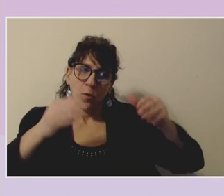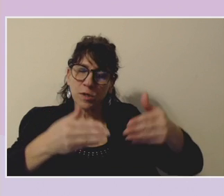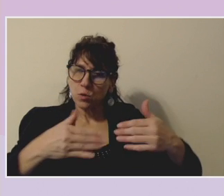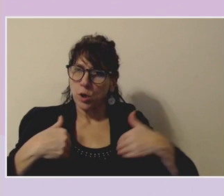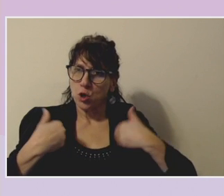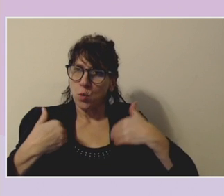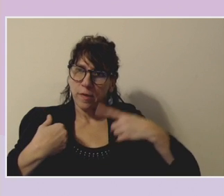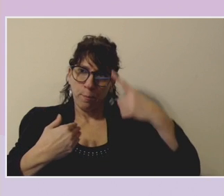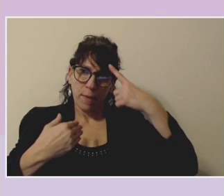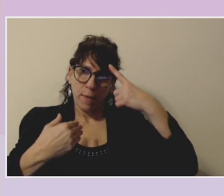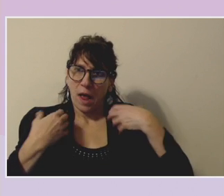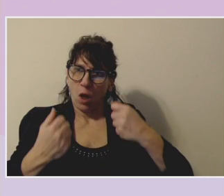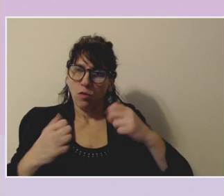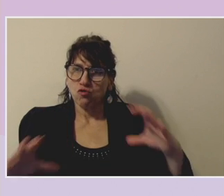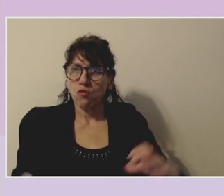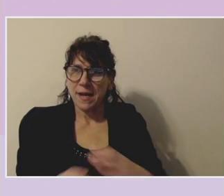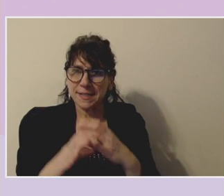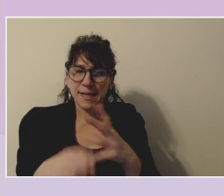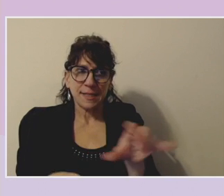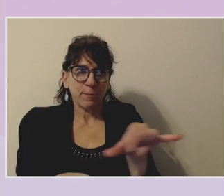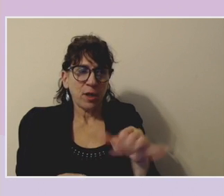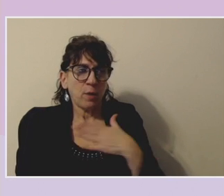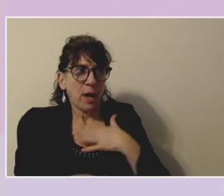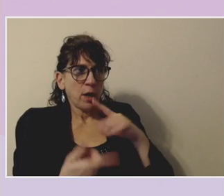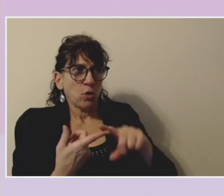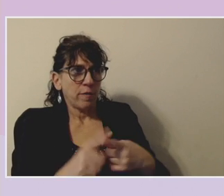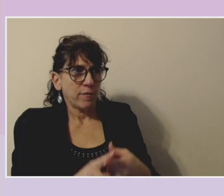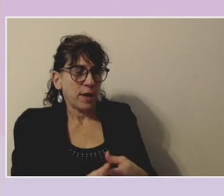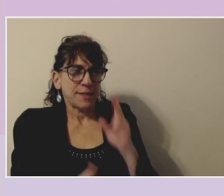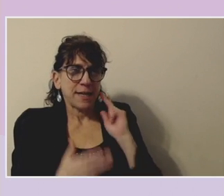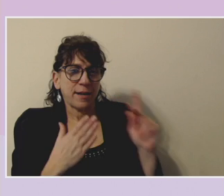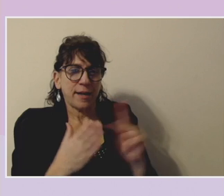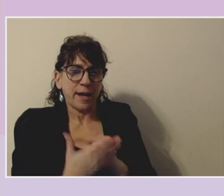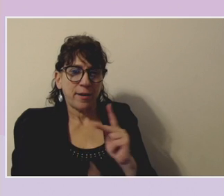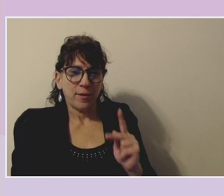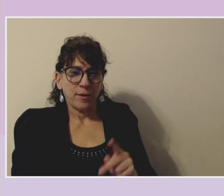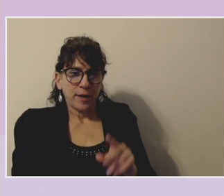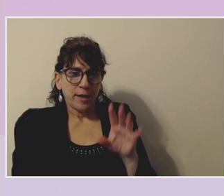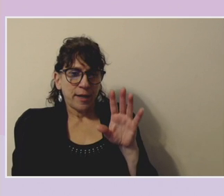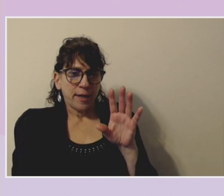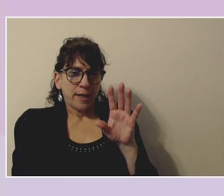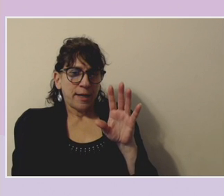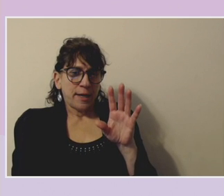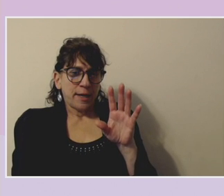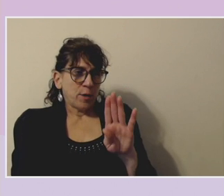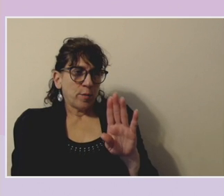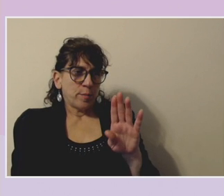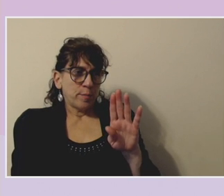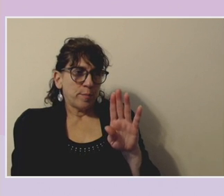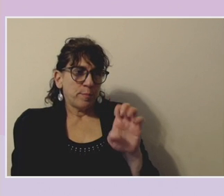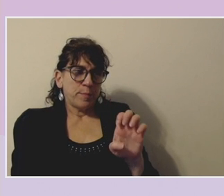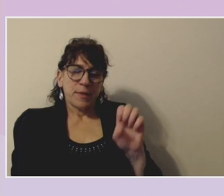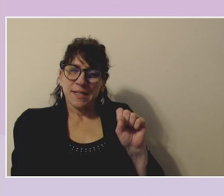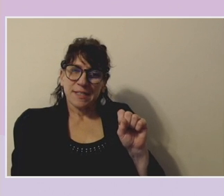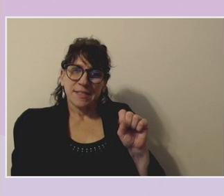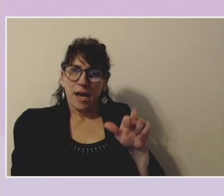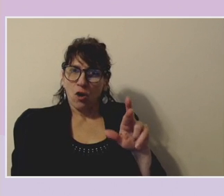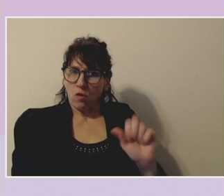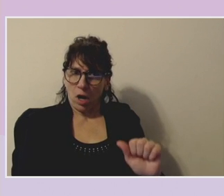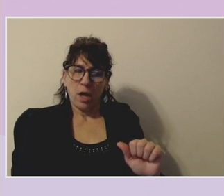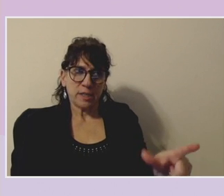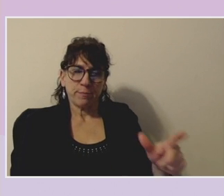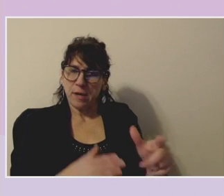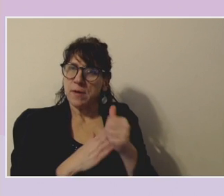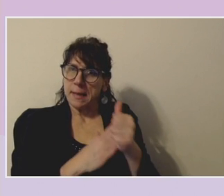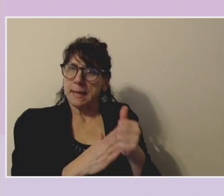And similarly, my good friend, Secretary Becerra, has been really leading the charge over at HHS.